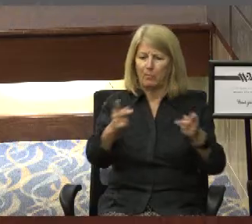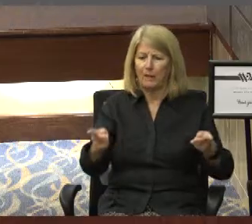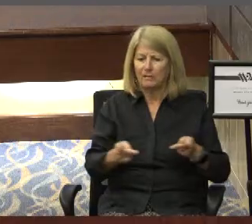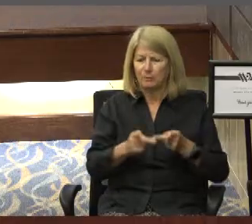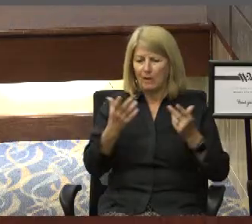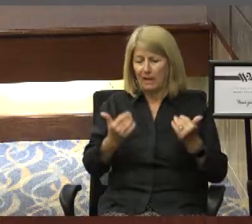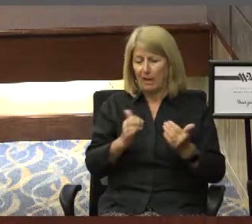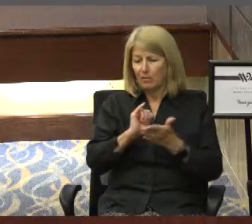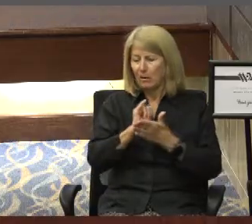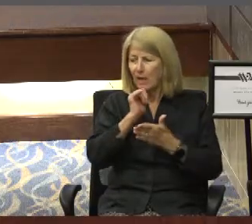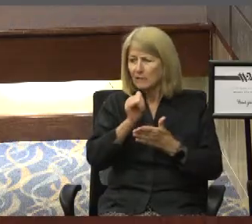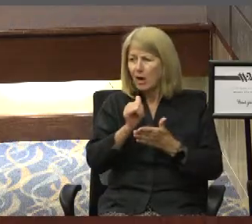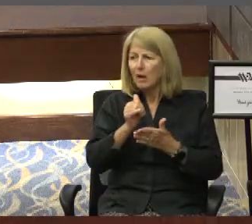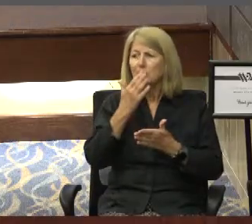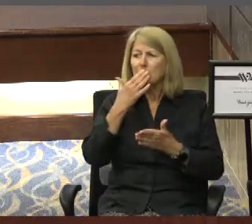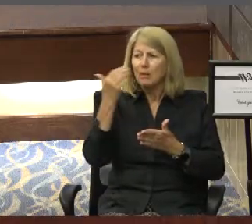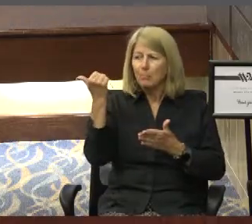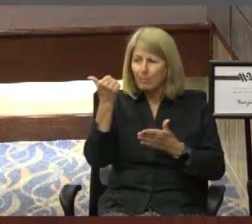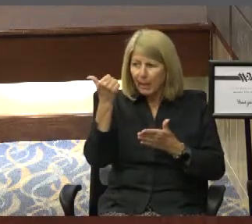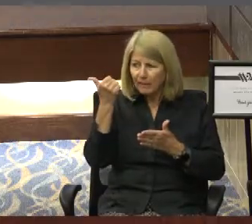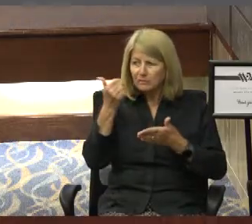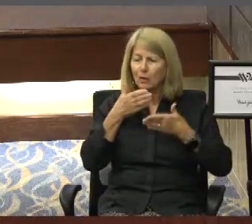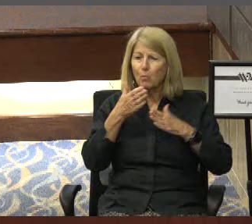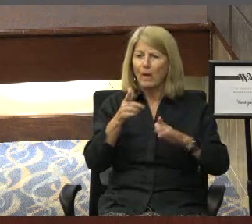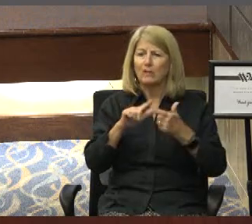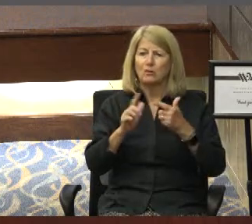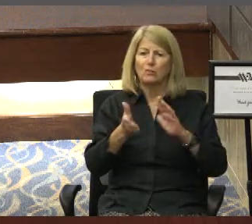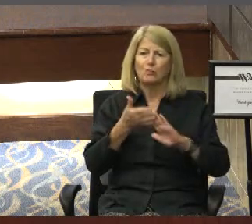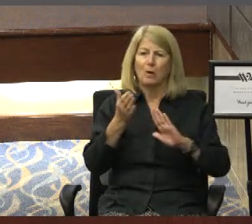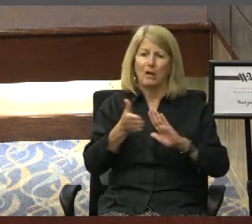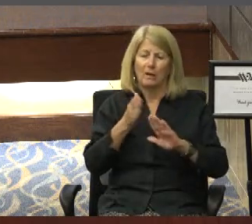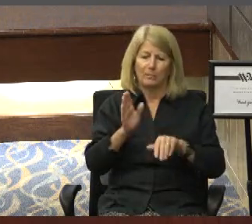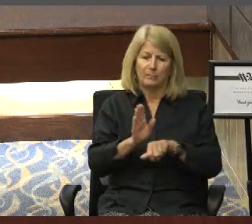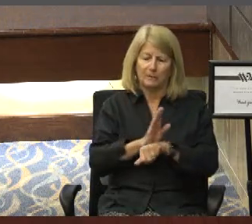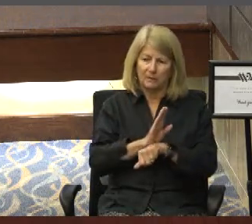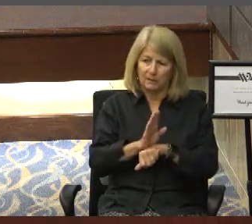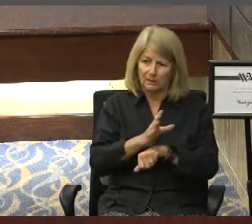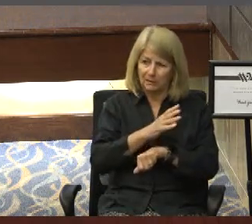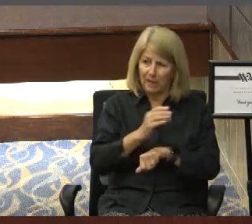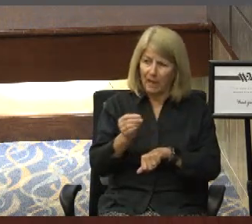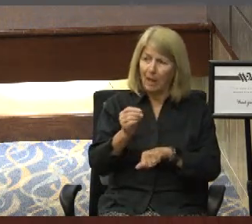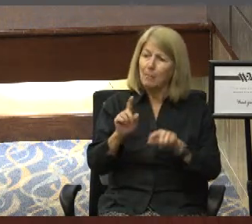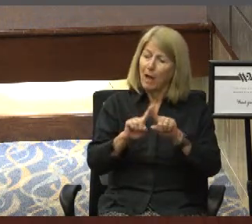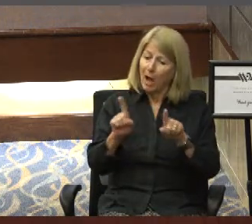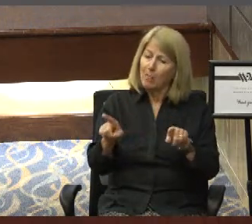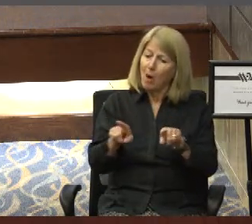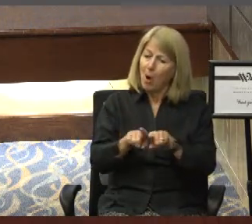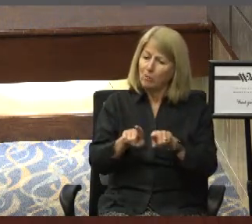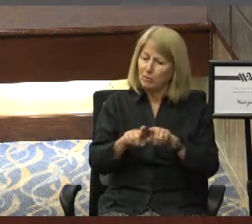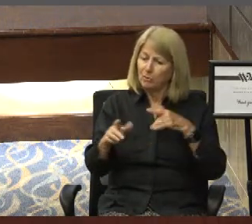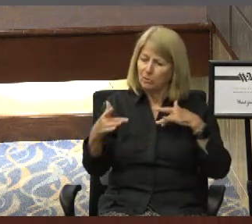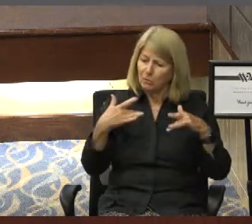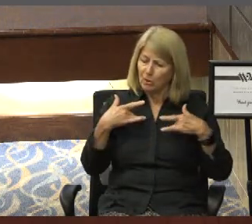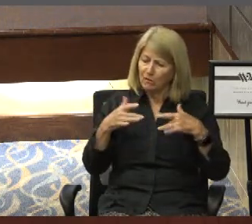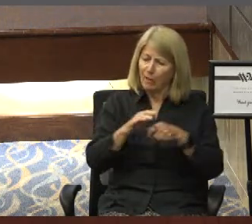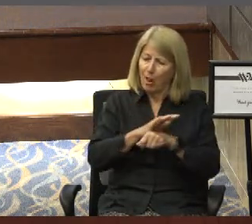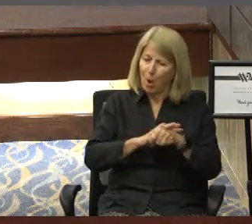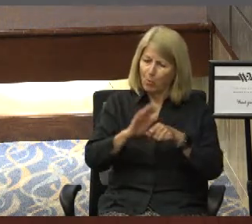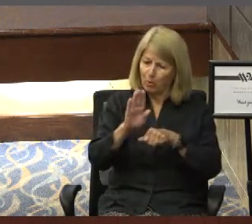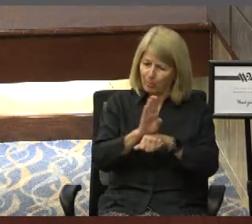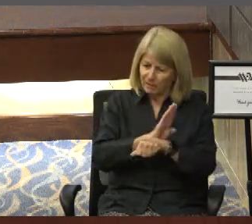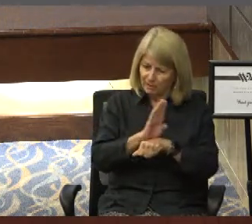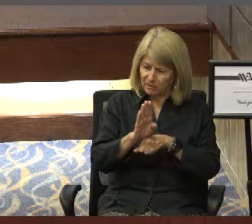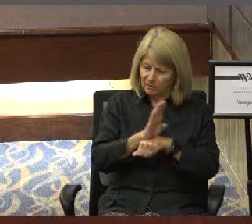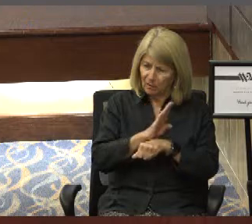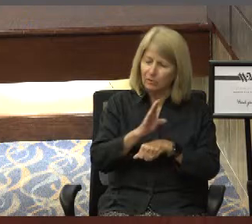way to run an entity. But I'm also sympathetic to the concerns of local businesses. So I think we need to communicate